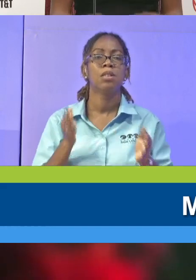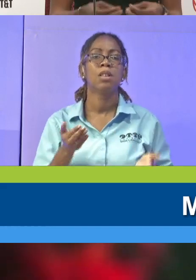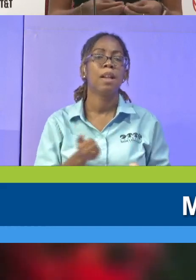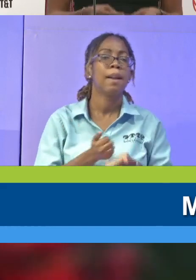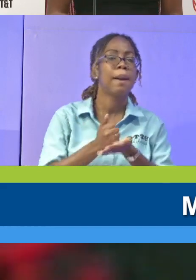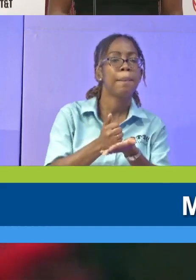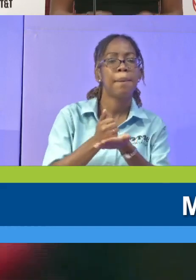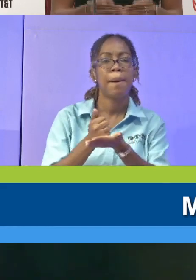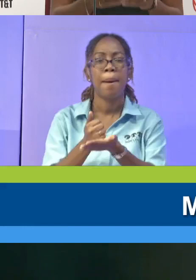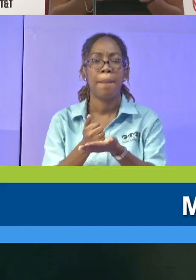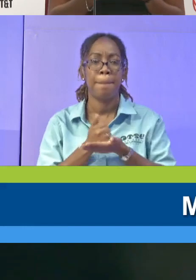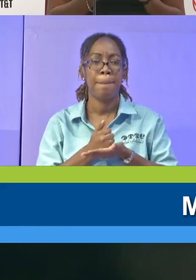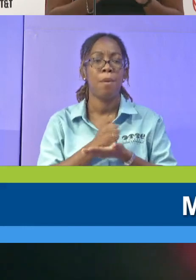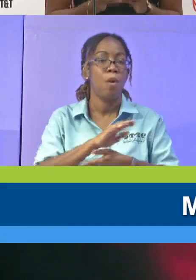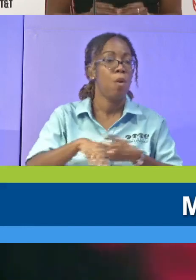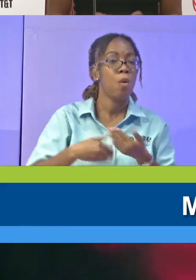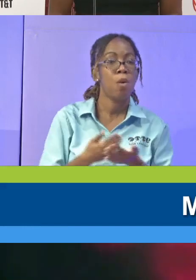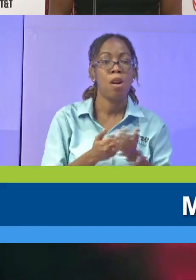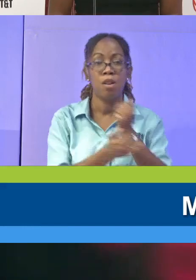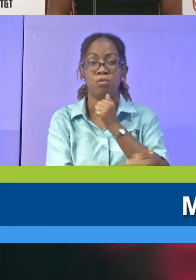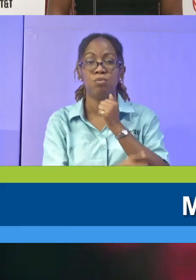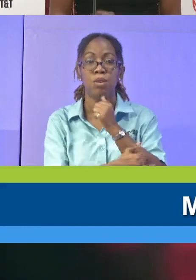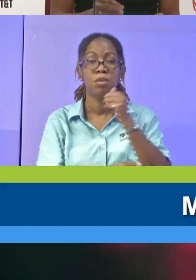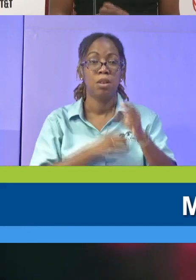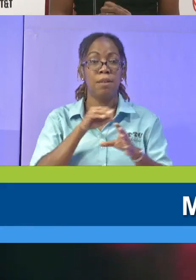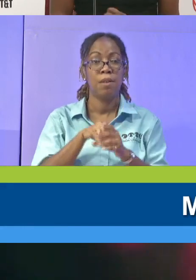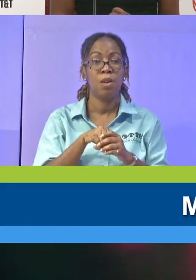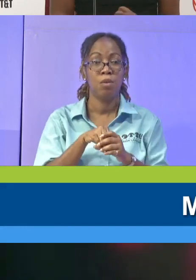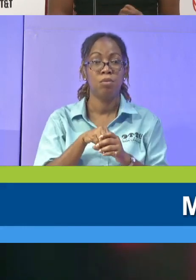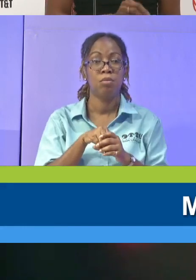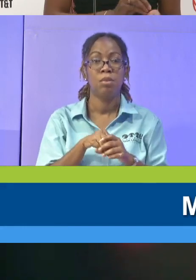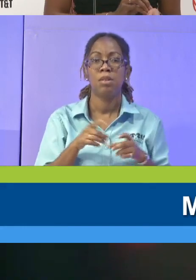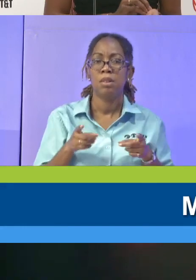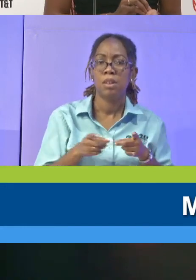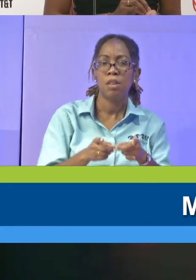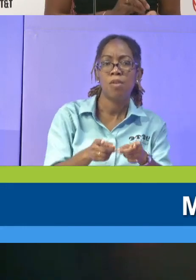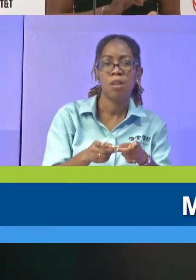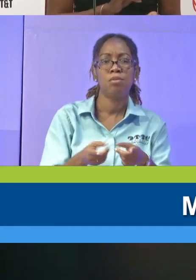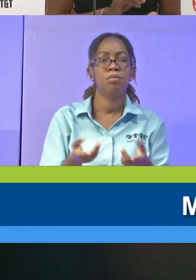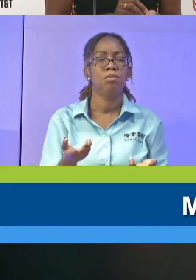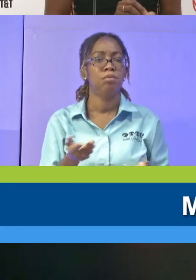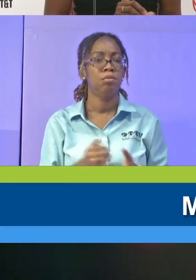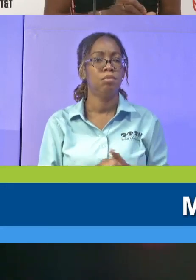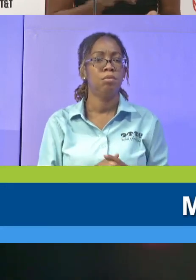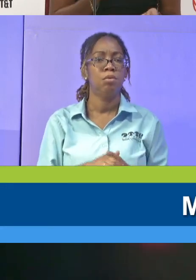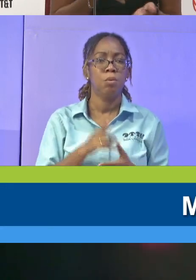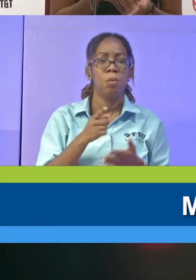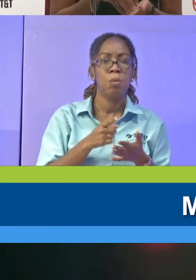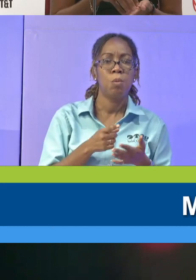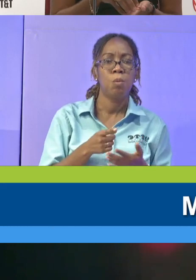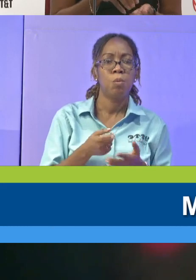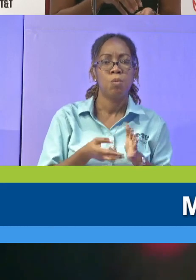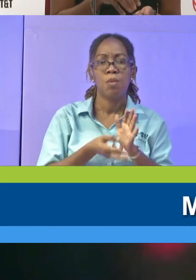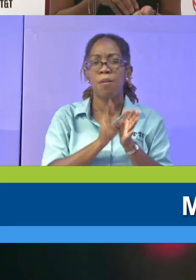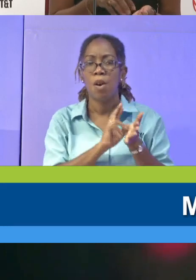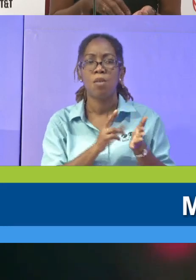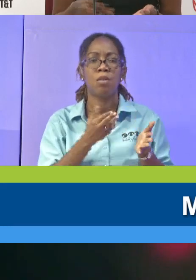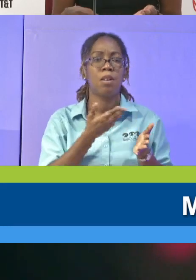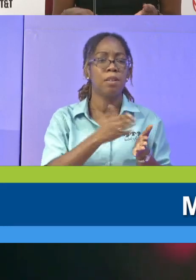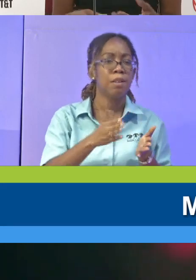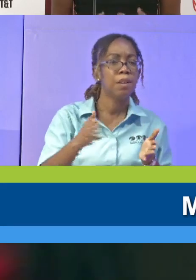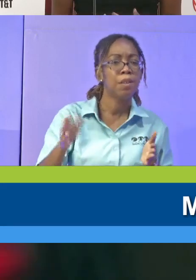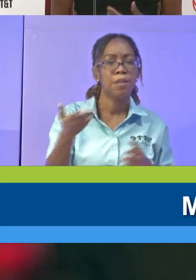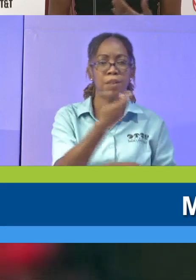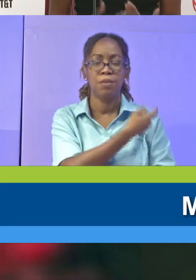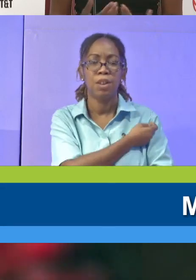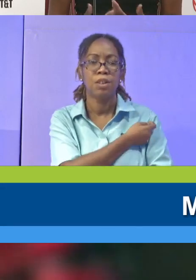the dynamics, the product information, and what happens in terms of the reviews of vaccines granted